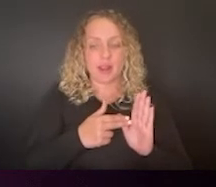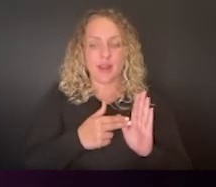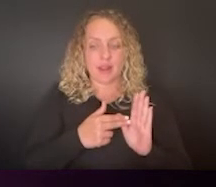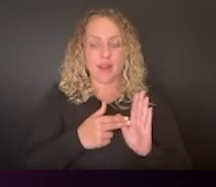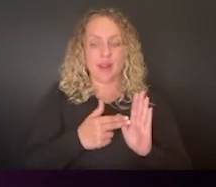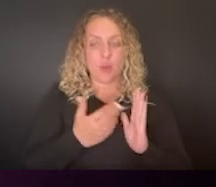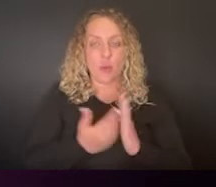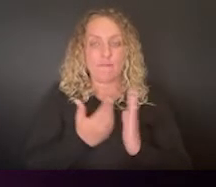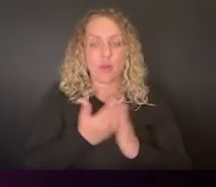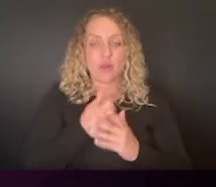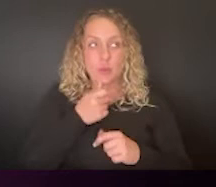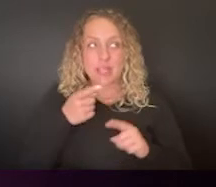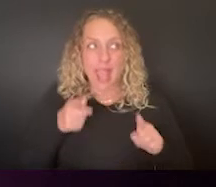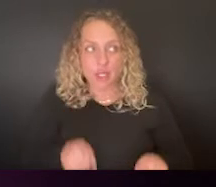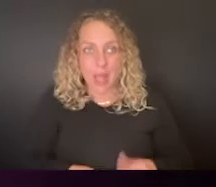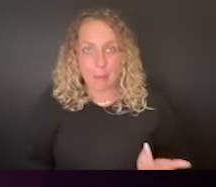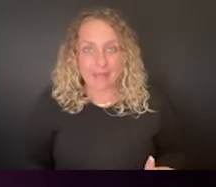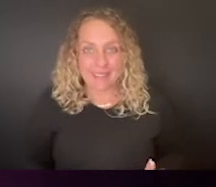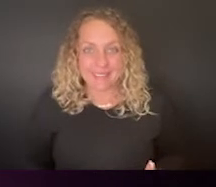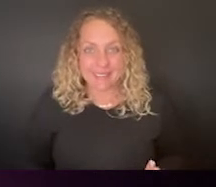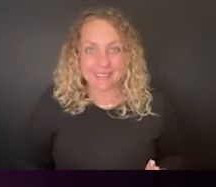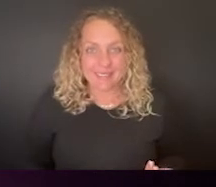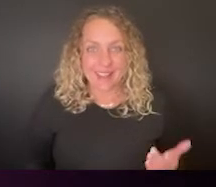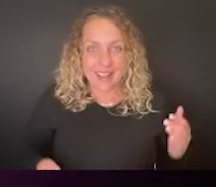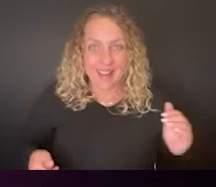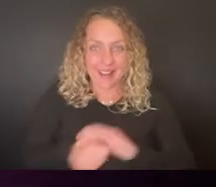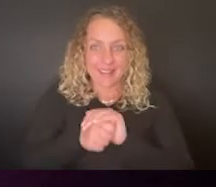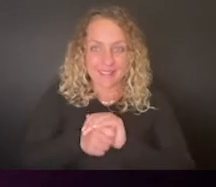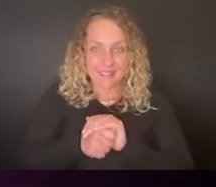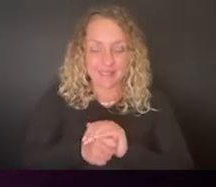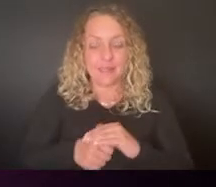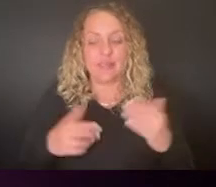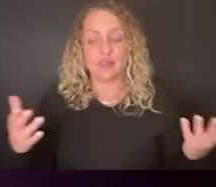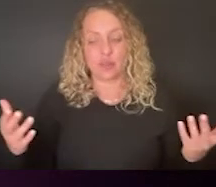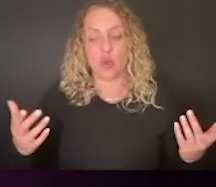while all the other squads were not aware that the product brand